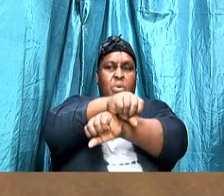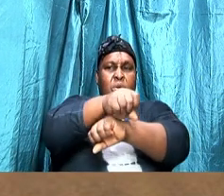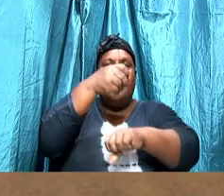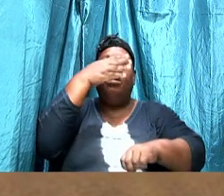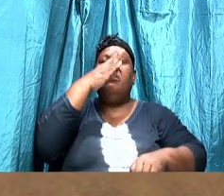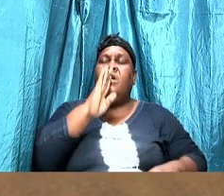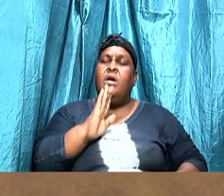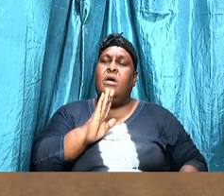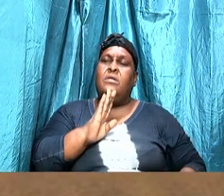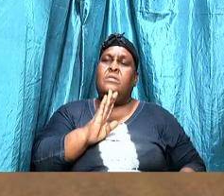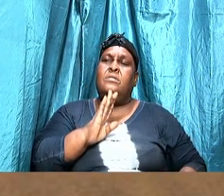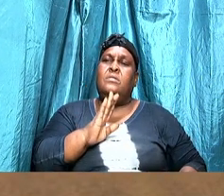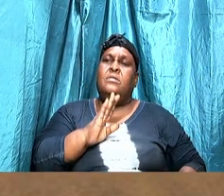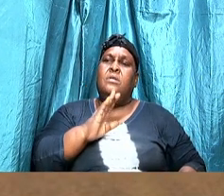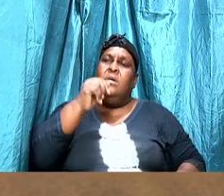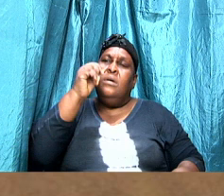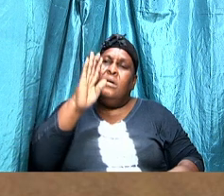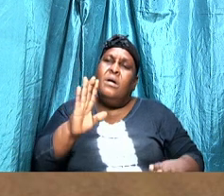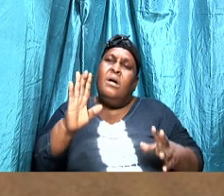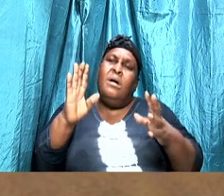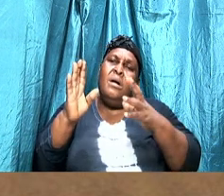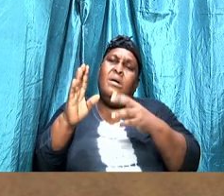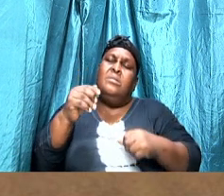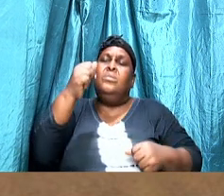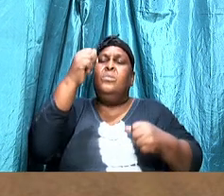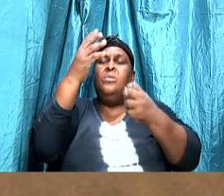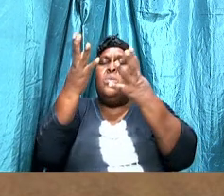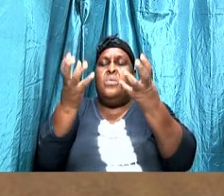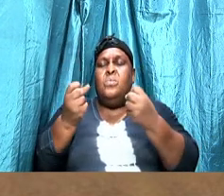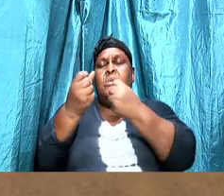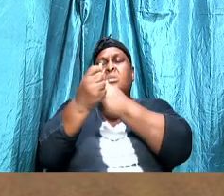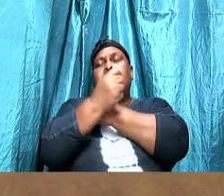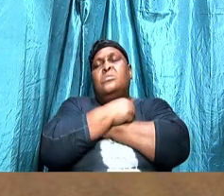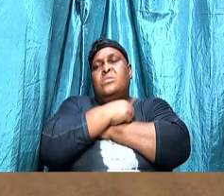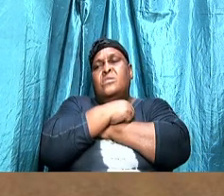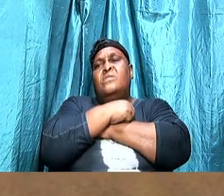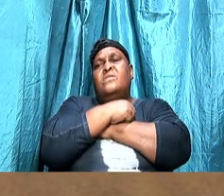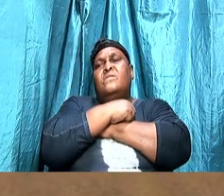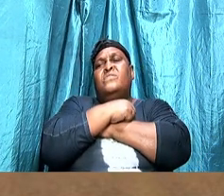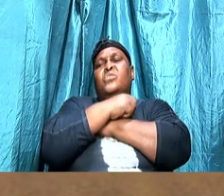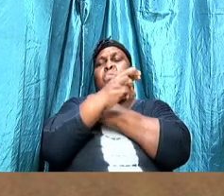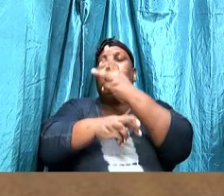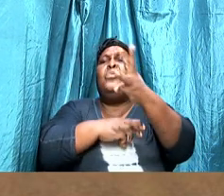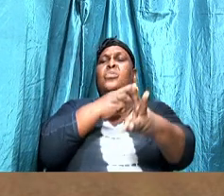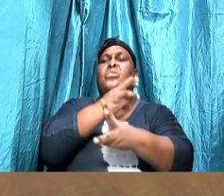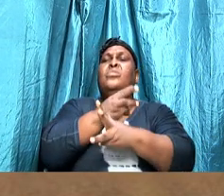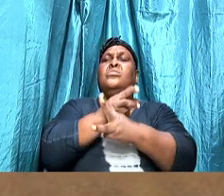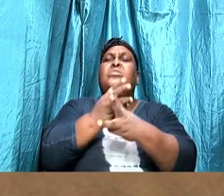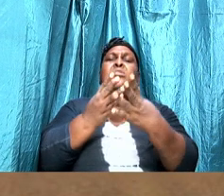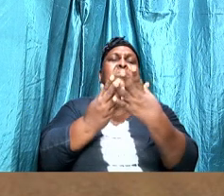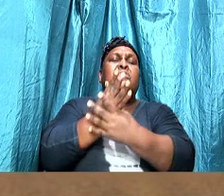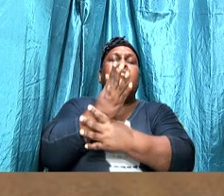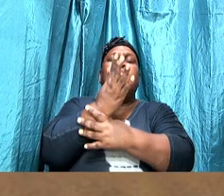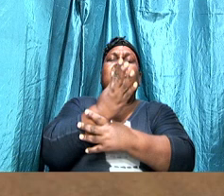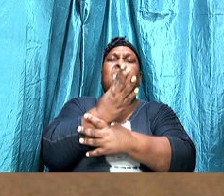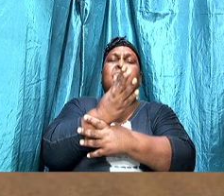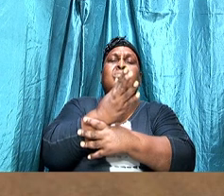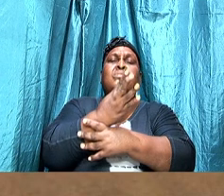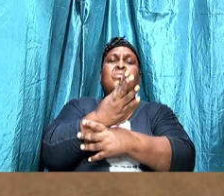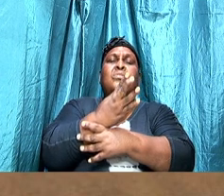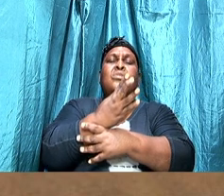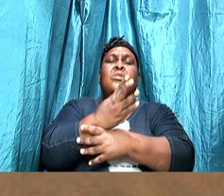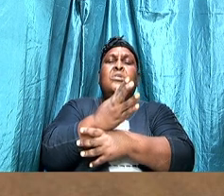God wants to love this world through the church. You know, when Jesus was upon the earth,